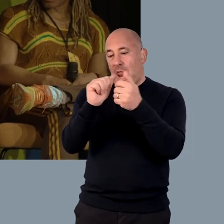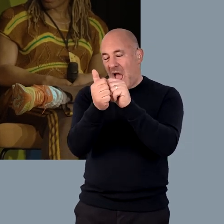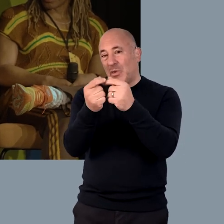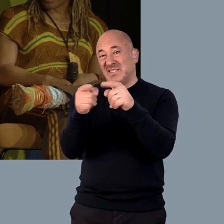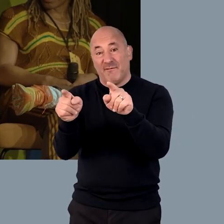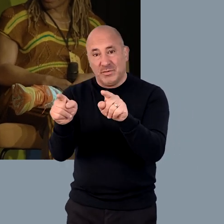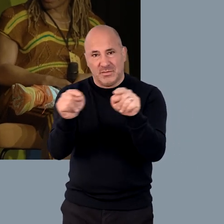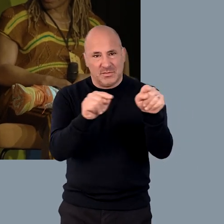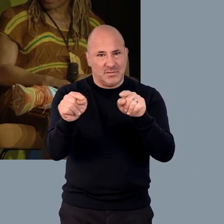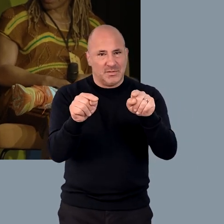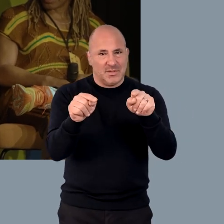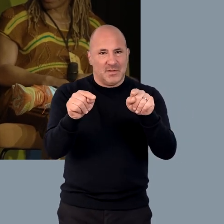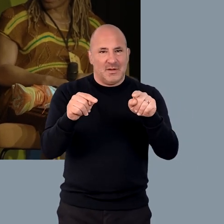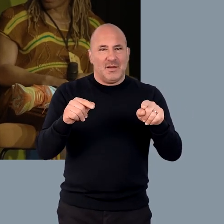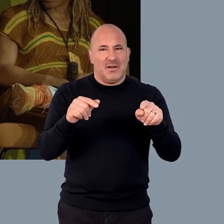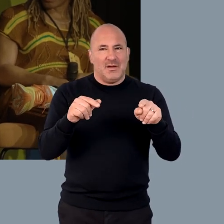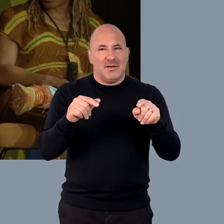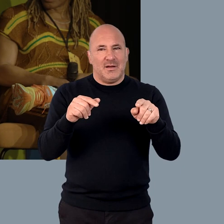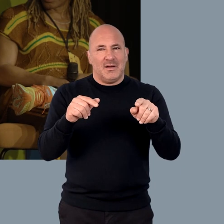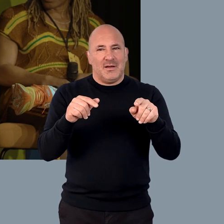differences allied with diff with difference